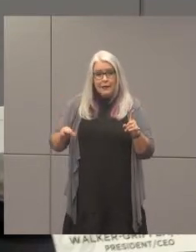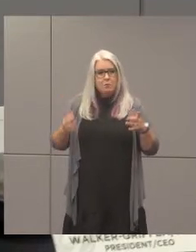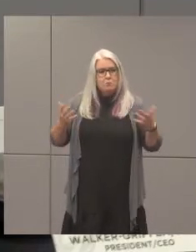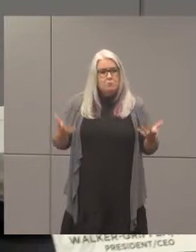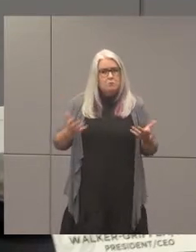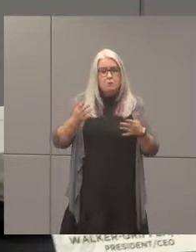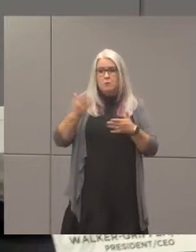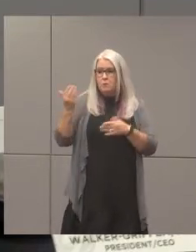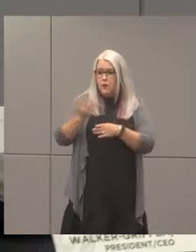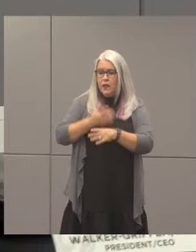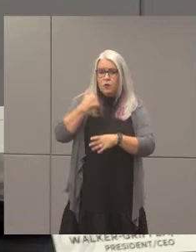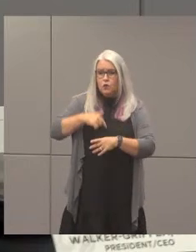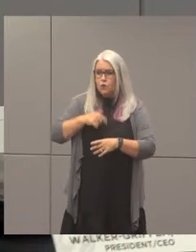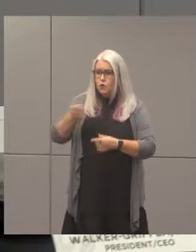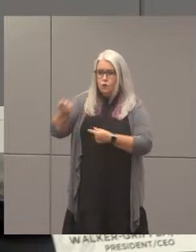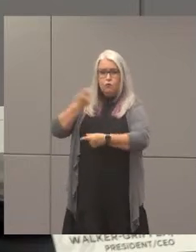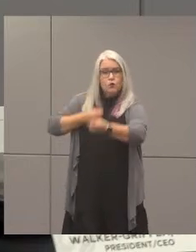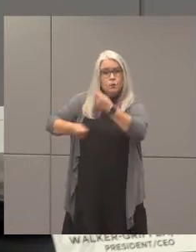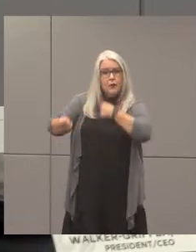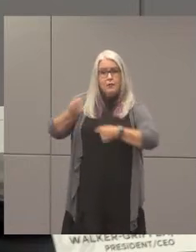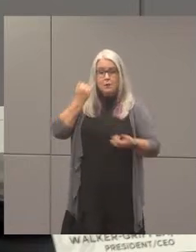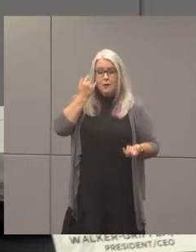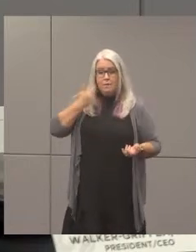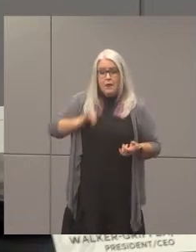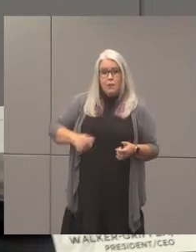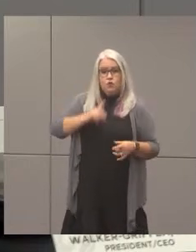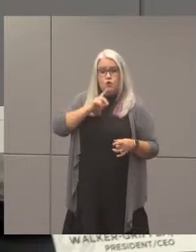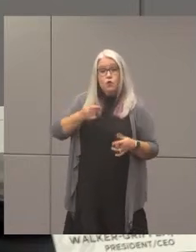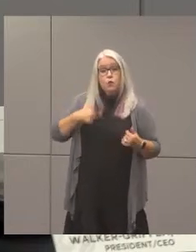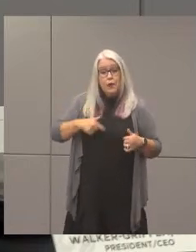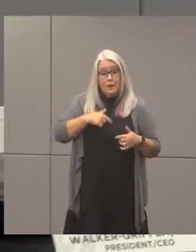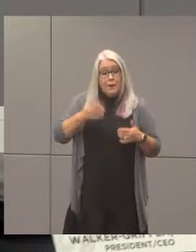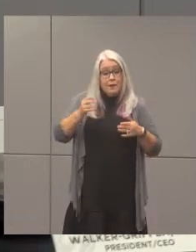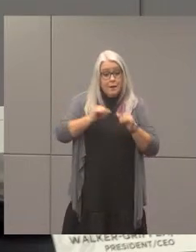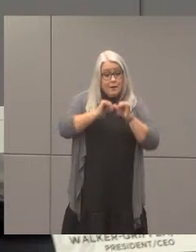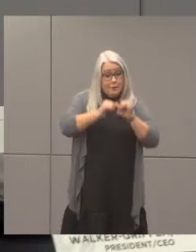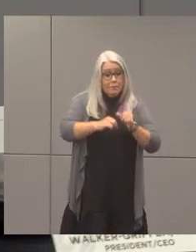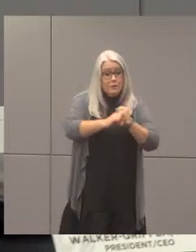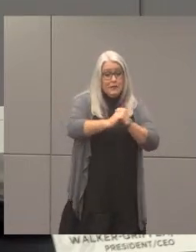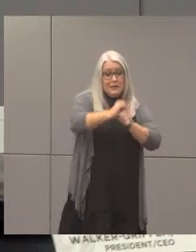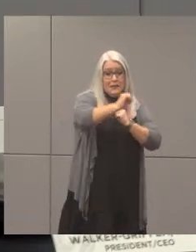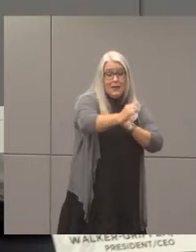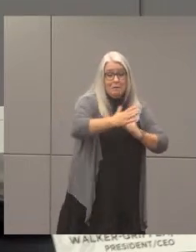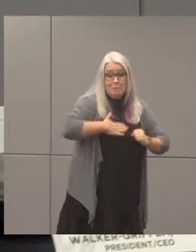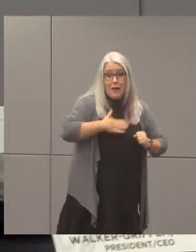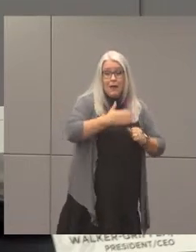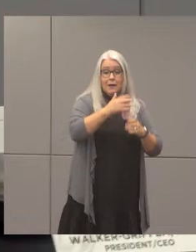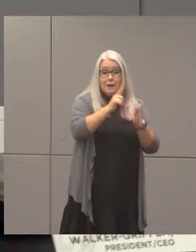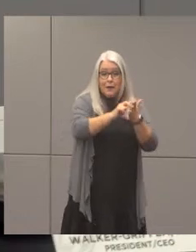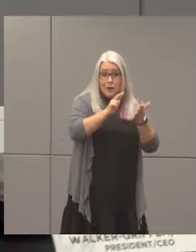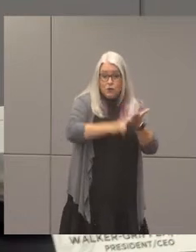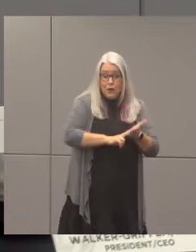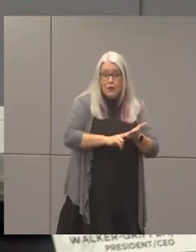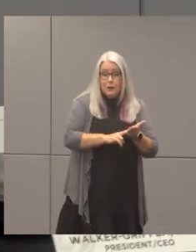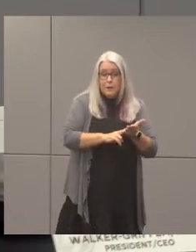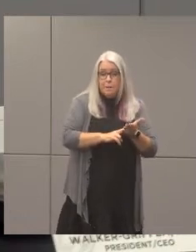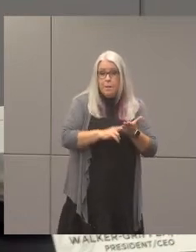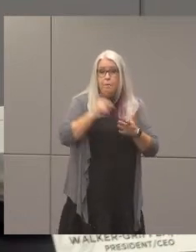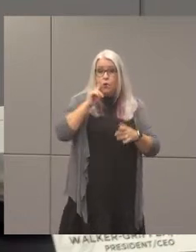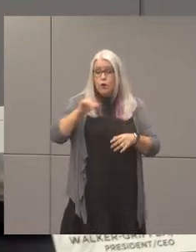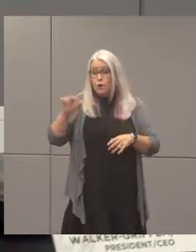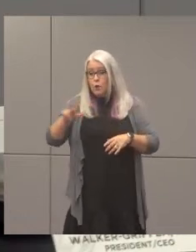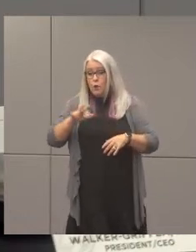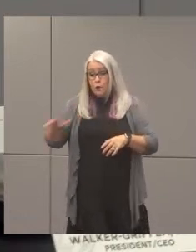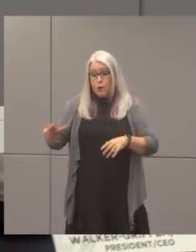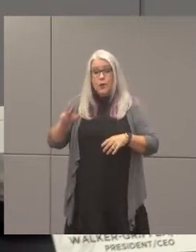failing to appoint a successor if that is true? When the board failed to extend my contract to function as board attorney on a 3-3 vote, my